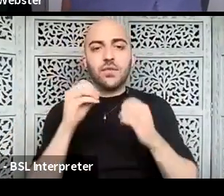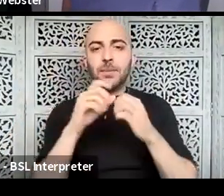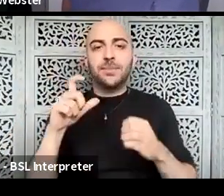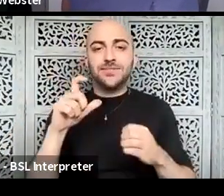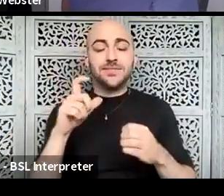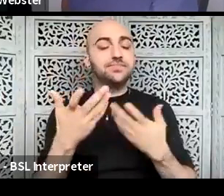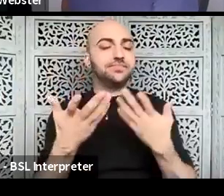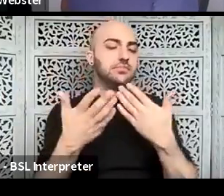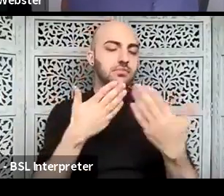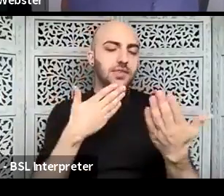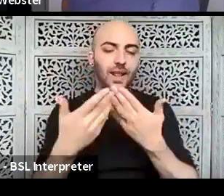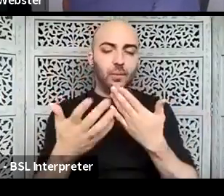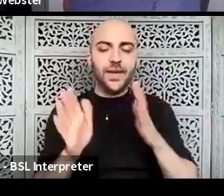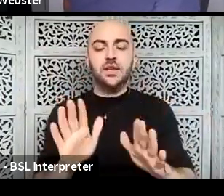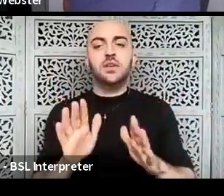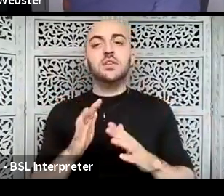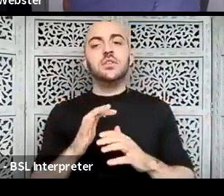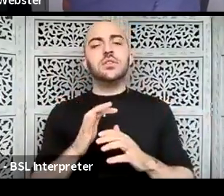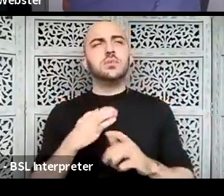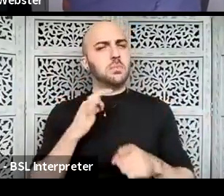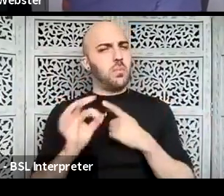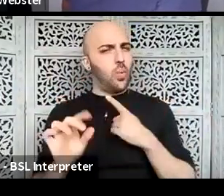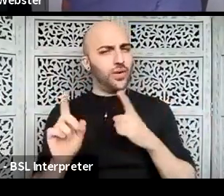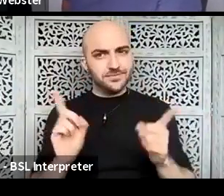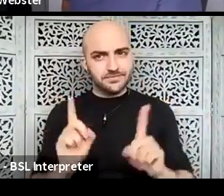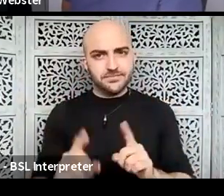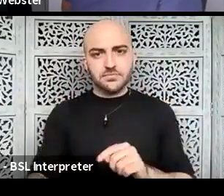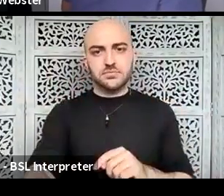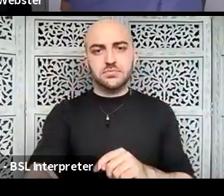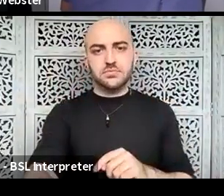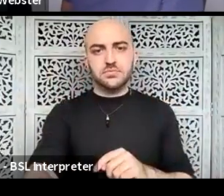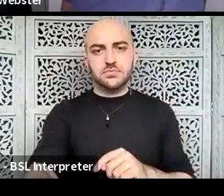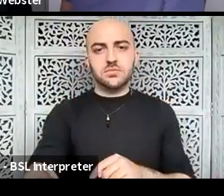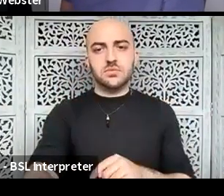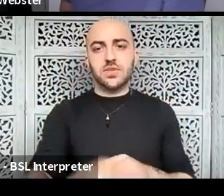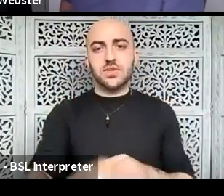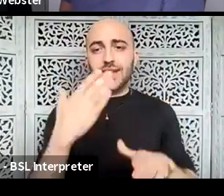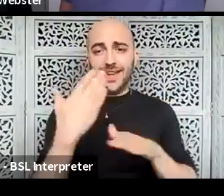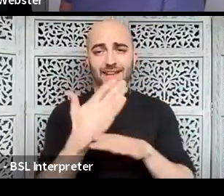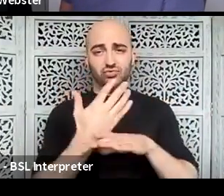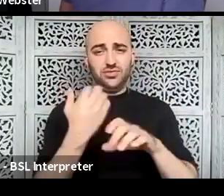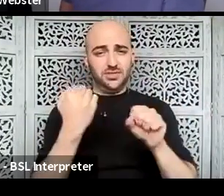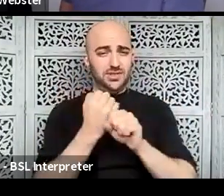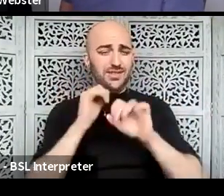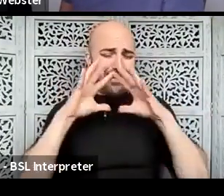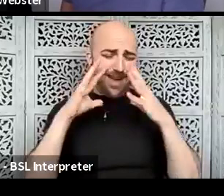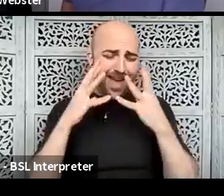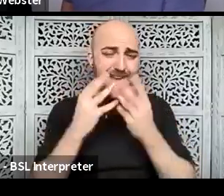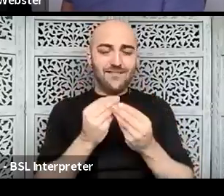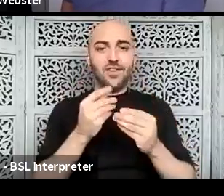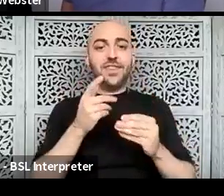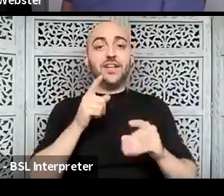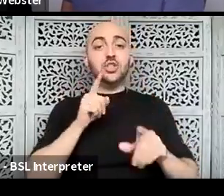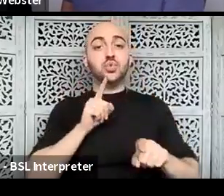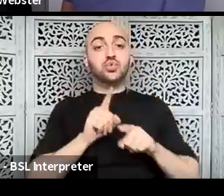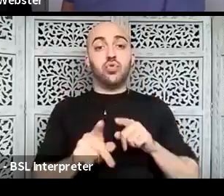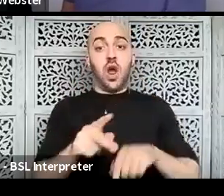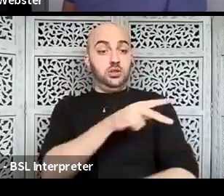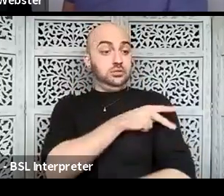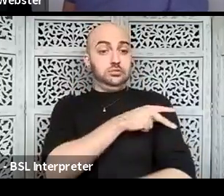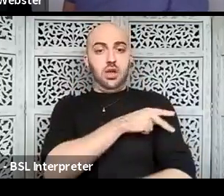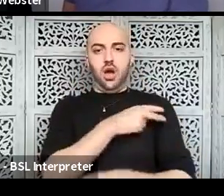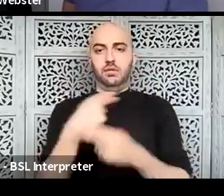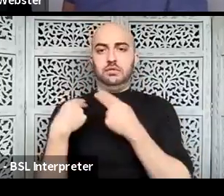anyway, my point is that the industry as a whole has done everything it can to get as many people off their books in terms of staff numbers